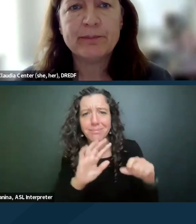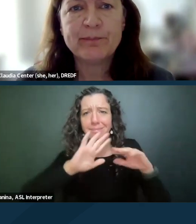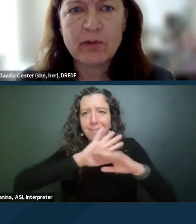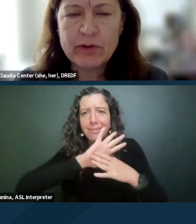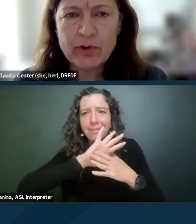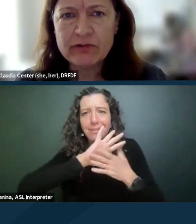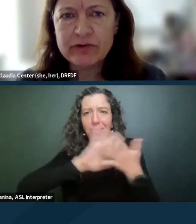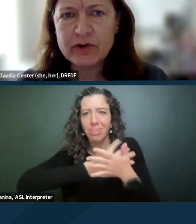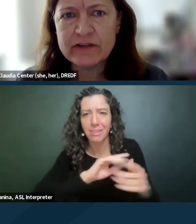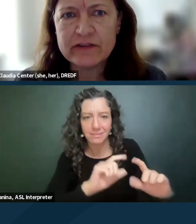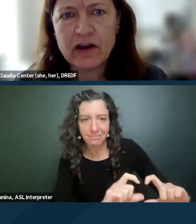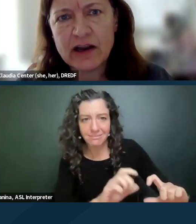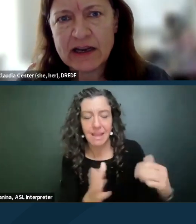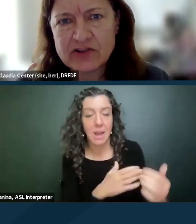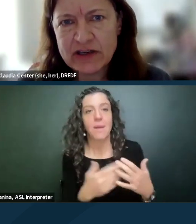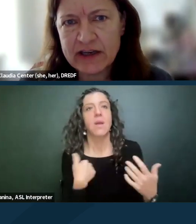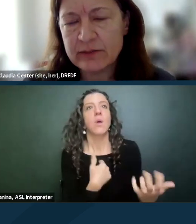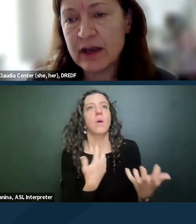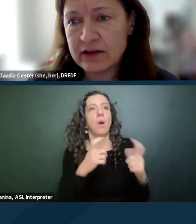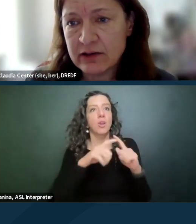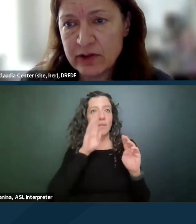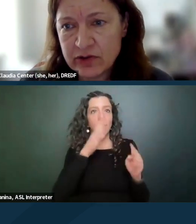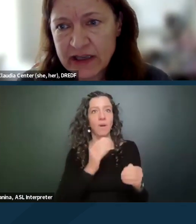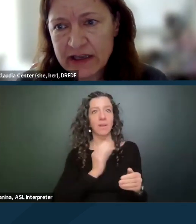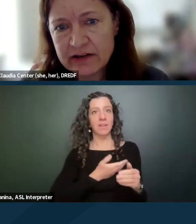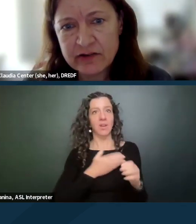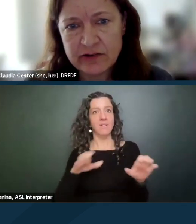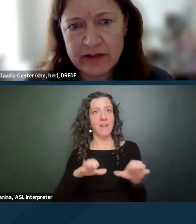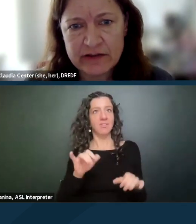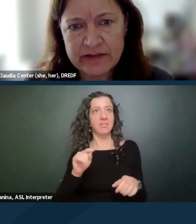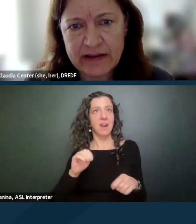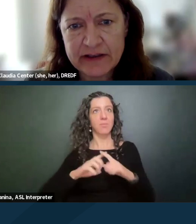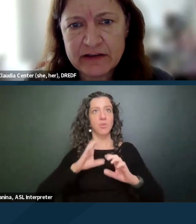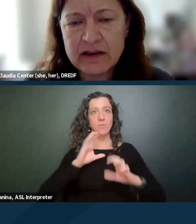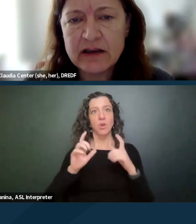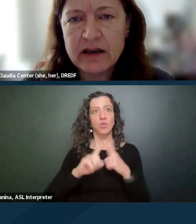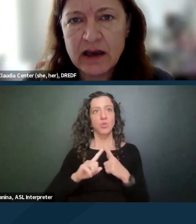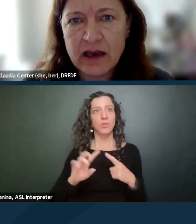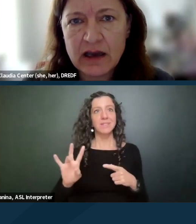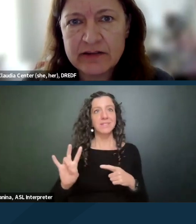but we want to focus our action item on communicating to the